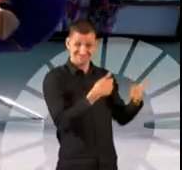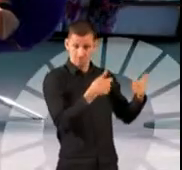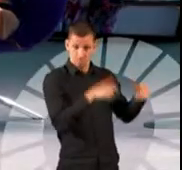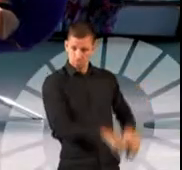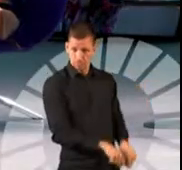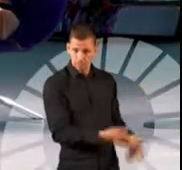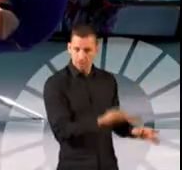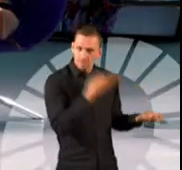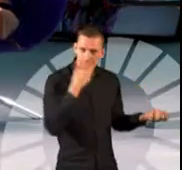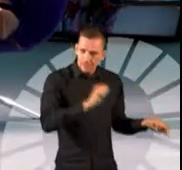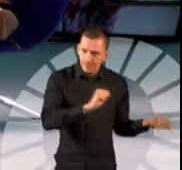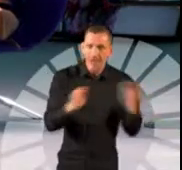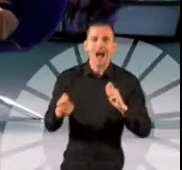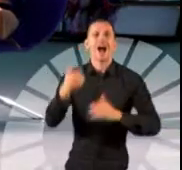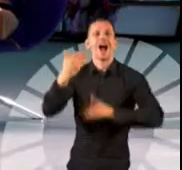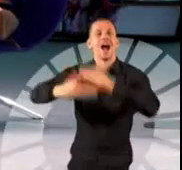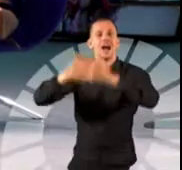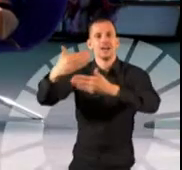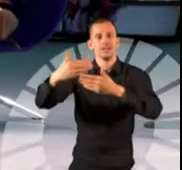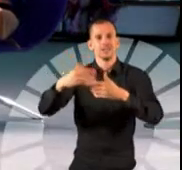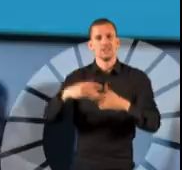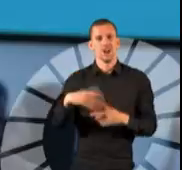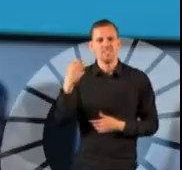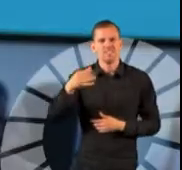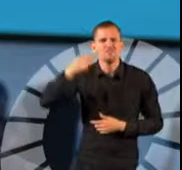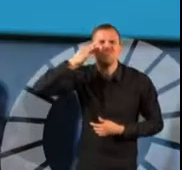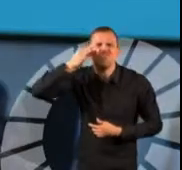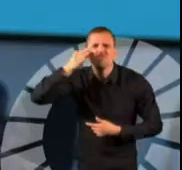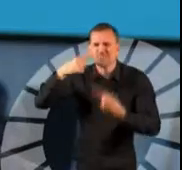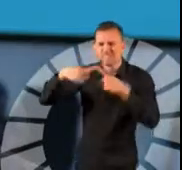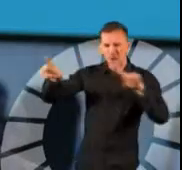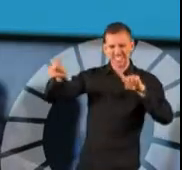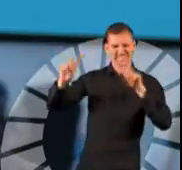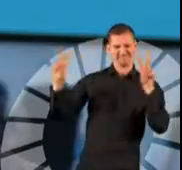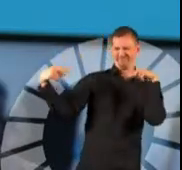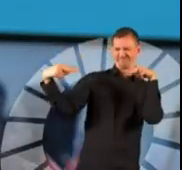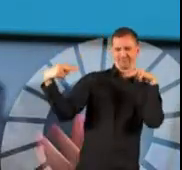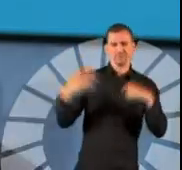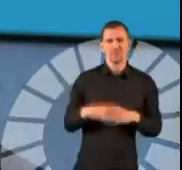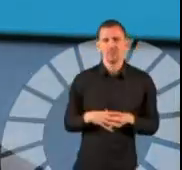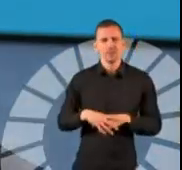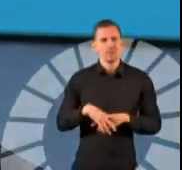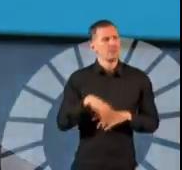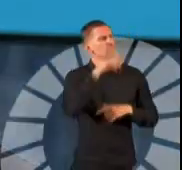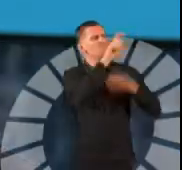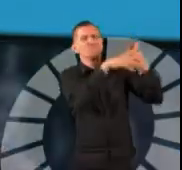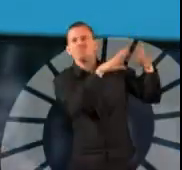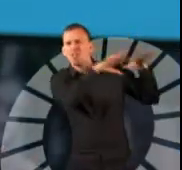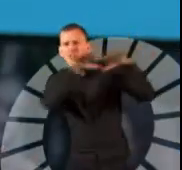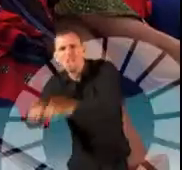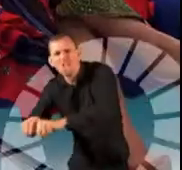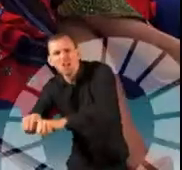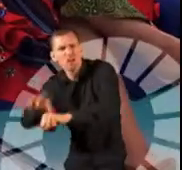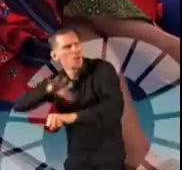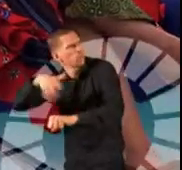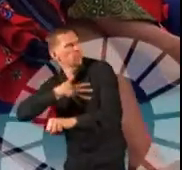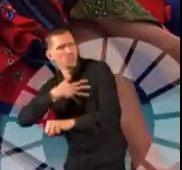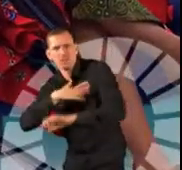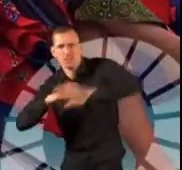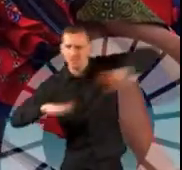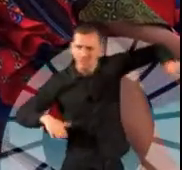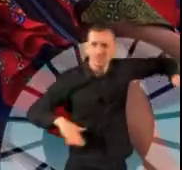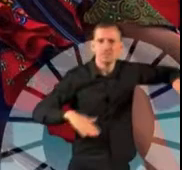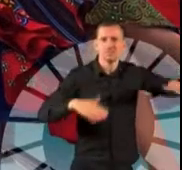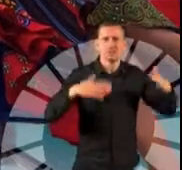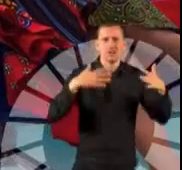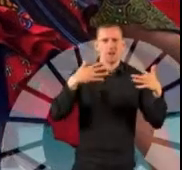neocolonial system does not work for us, does not provide equal pay for equal work. And the other issue I want to raise is funding. We need to